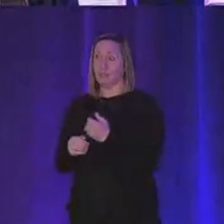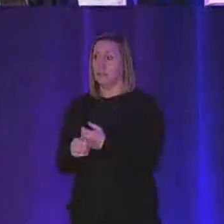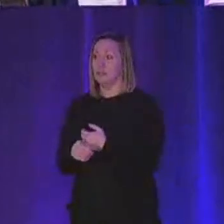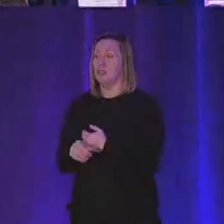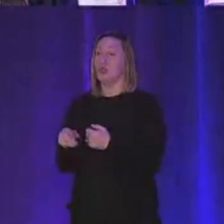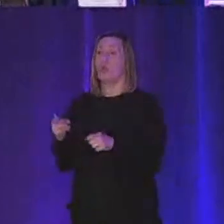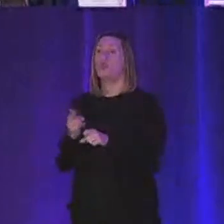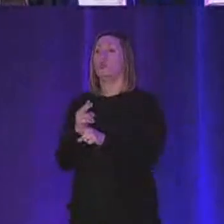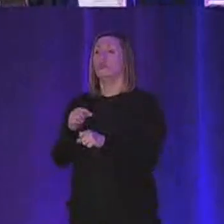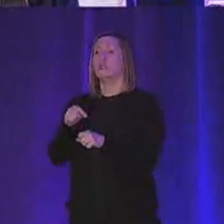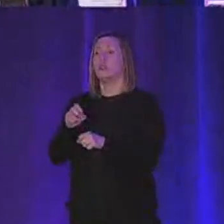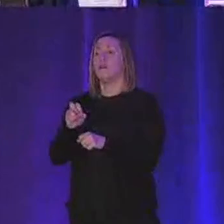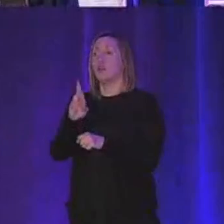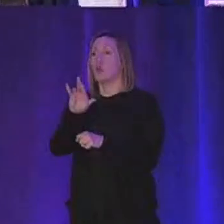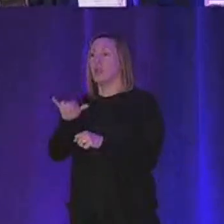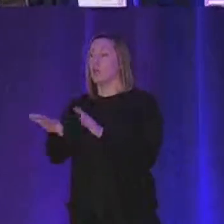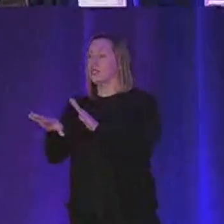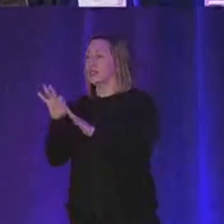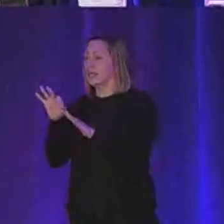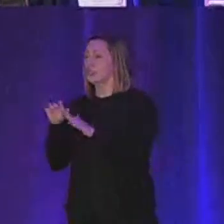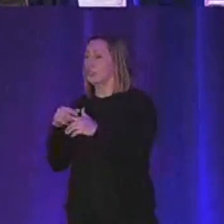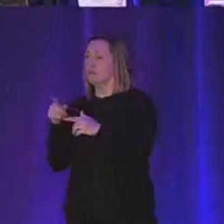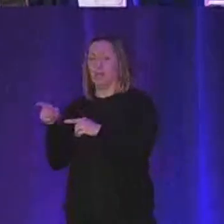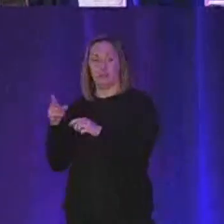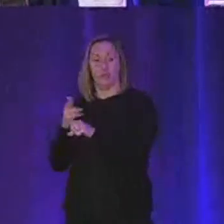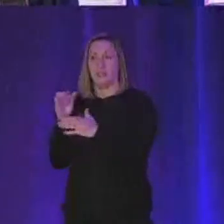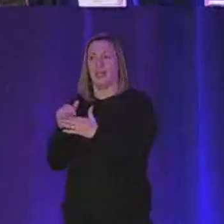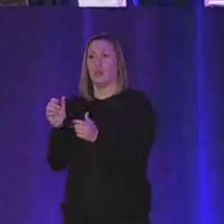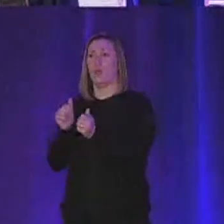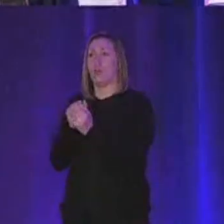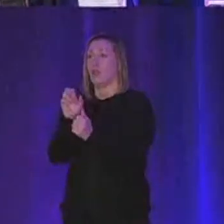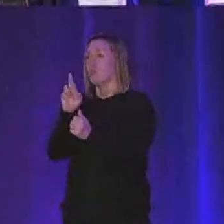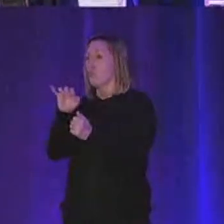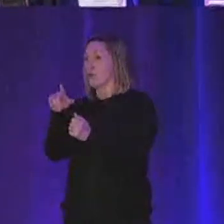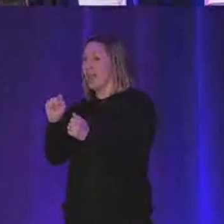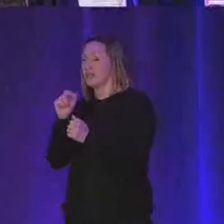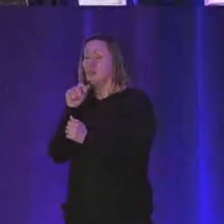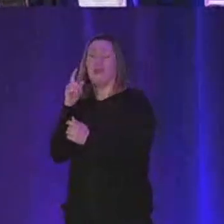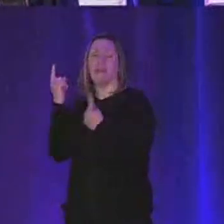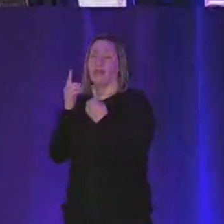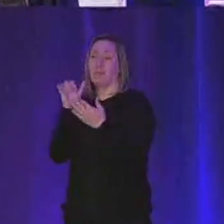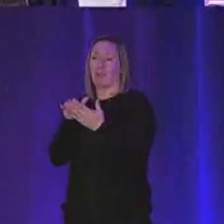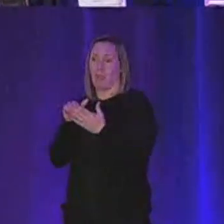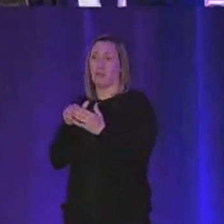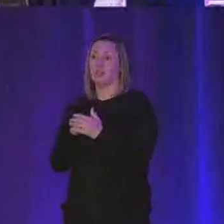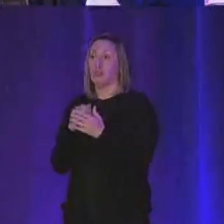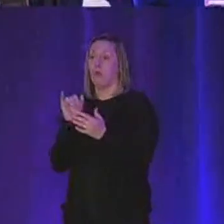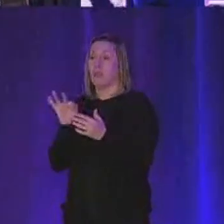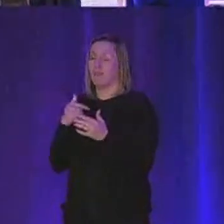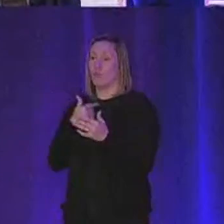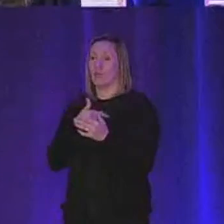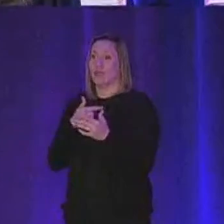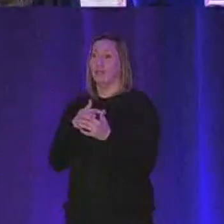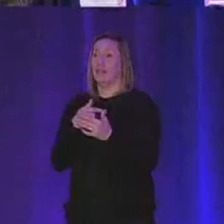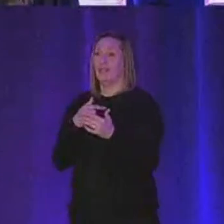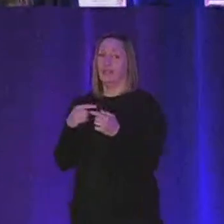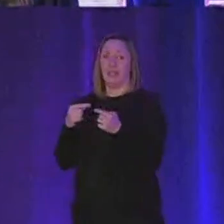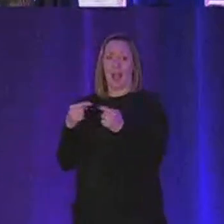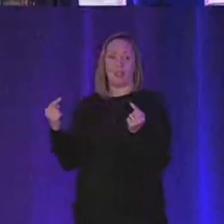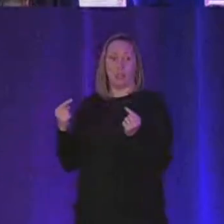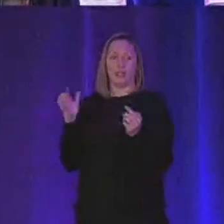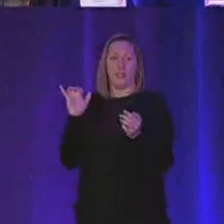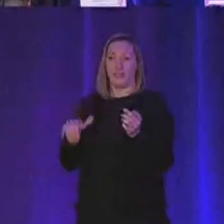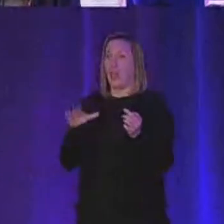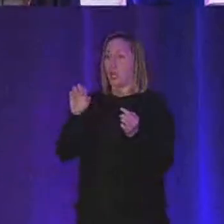use of query selector versus get element by ID is something with React you don't have to think about at all. In fact, if we contrast this